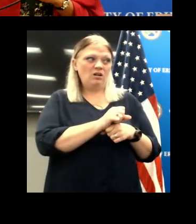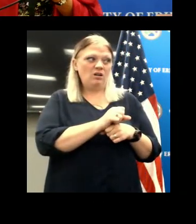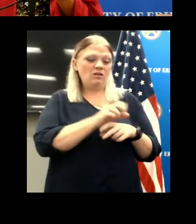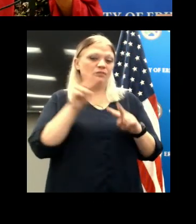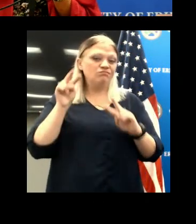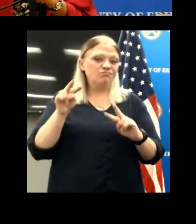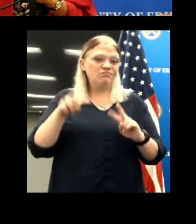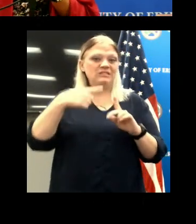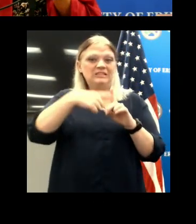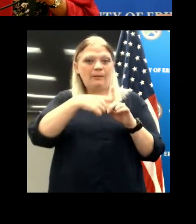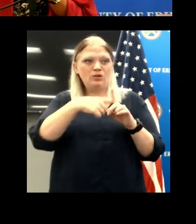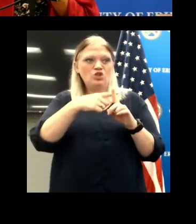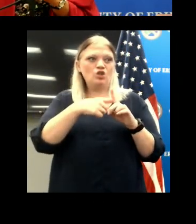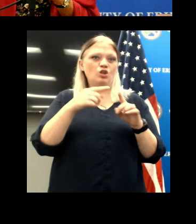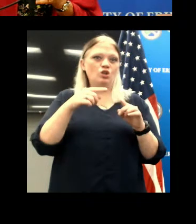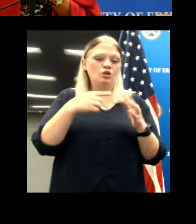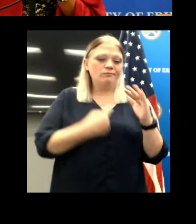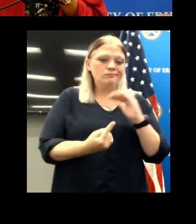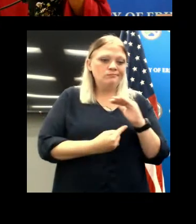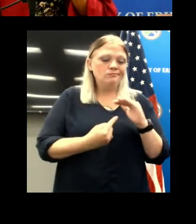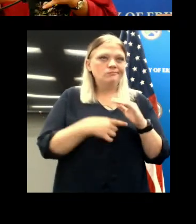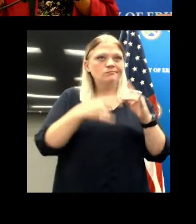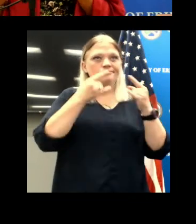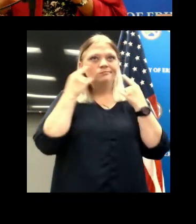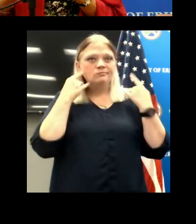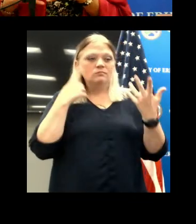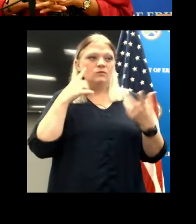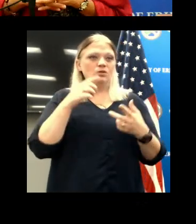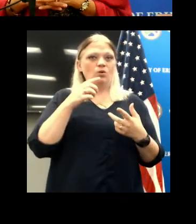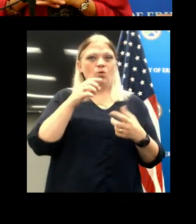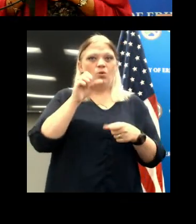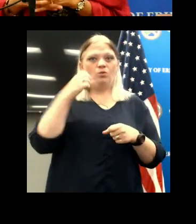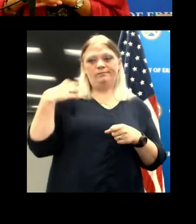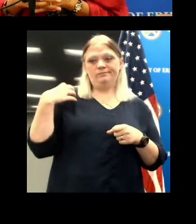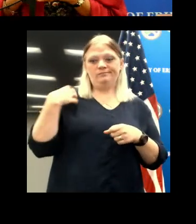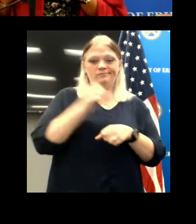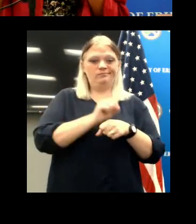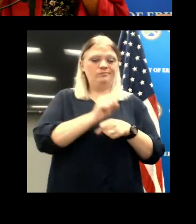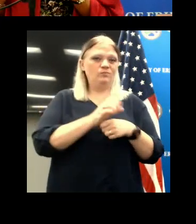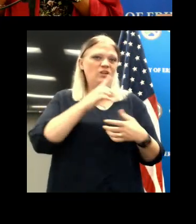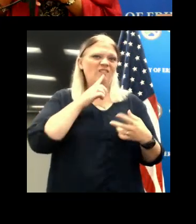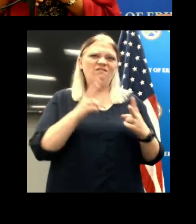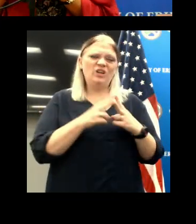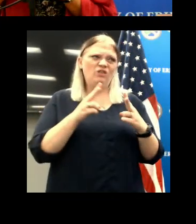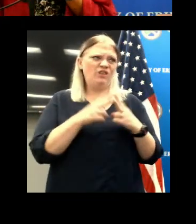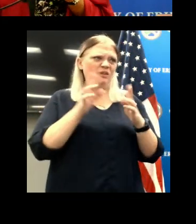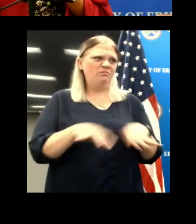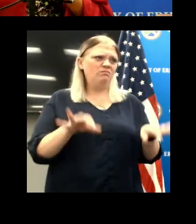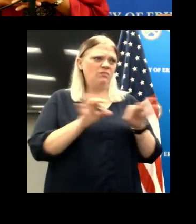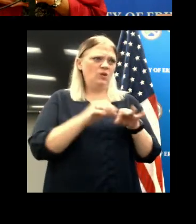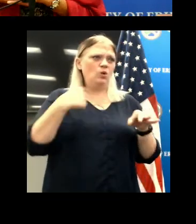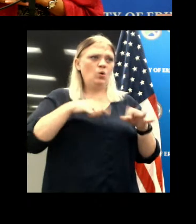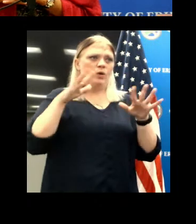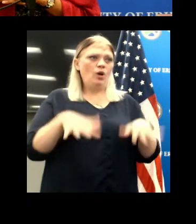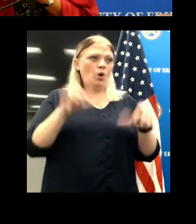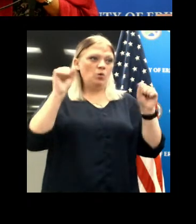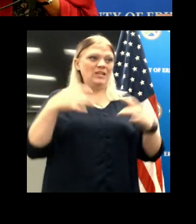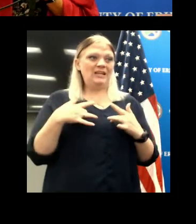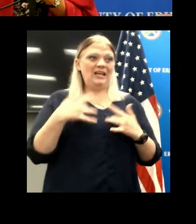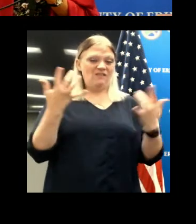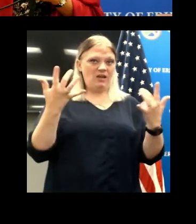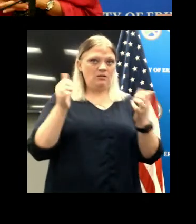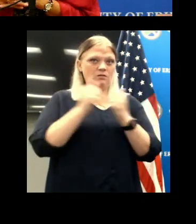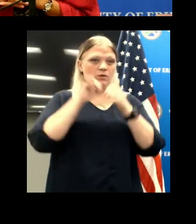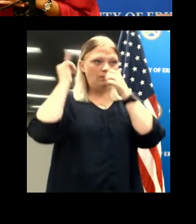their temperature and social isolation and wearing a mask. So employers are really important in this. So we are hosting an event with